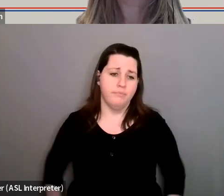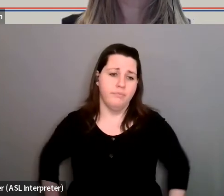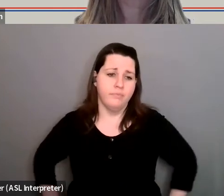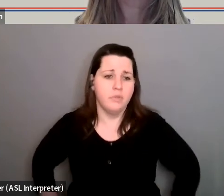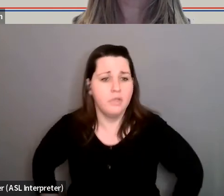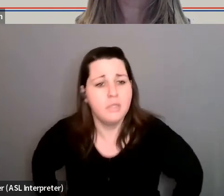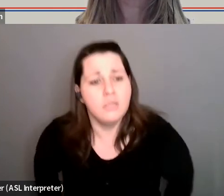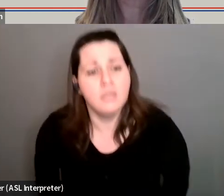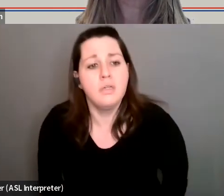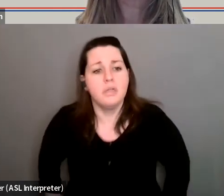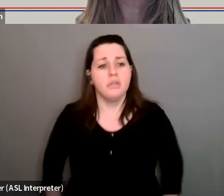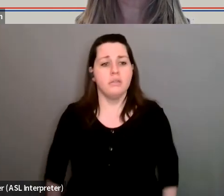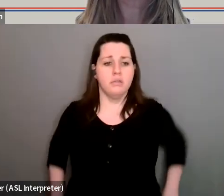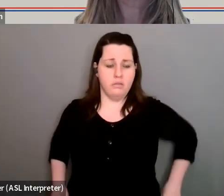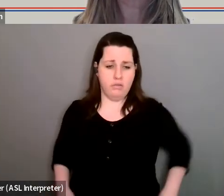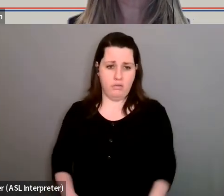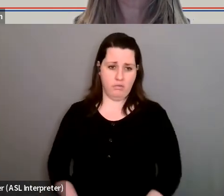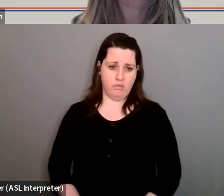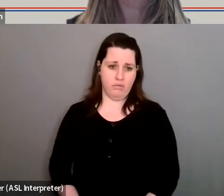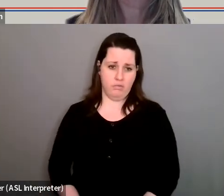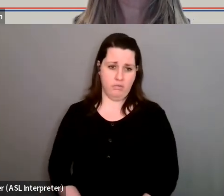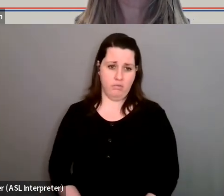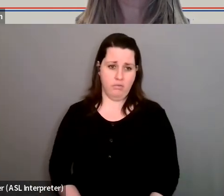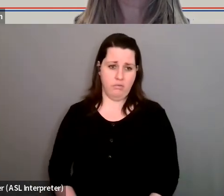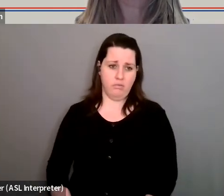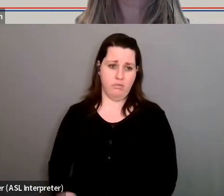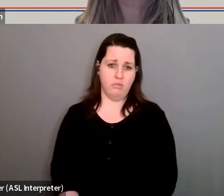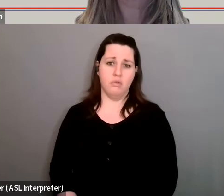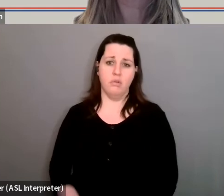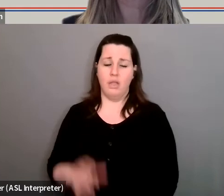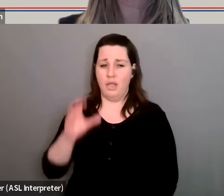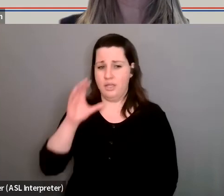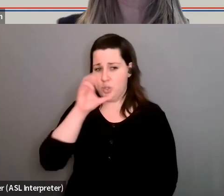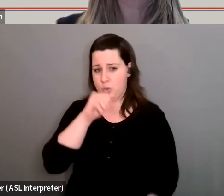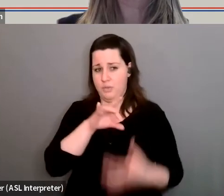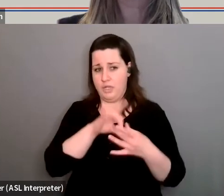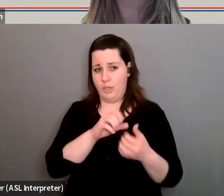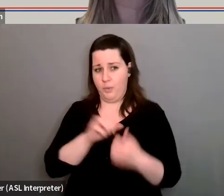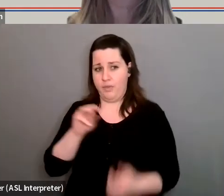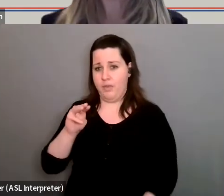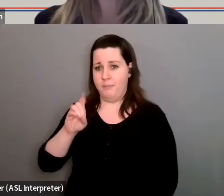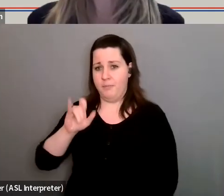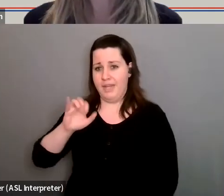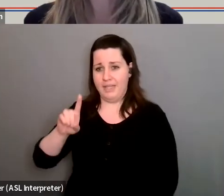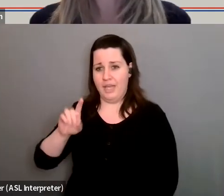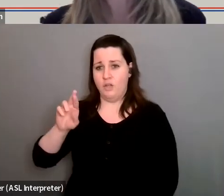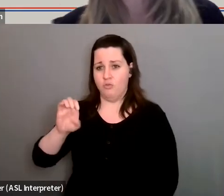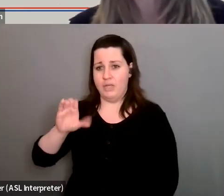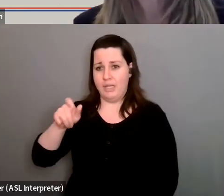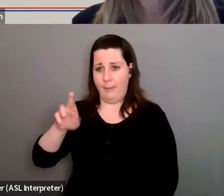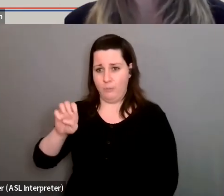I think that's what somebody was asking. Yes. I assume that was related to Medicaid recapture.